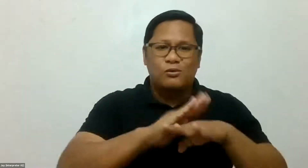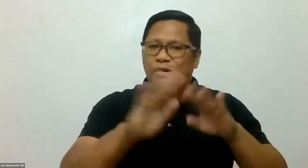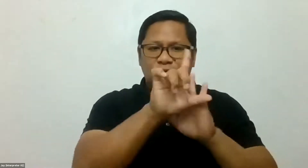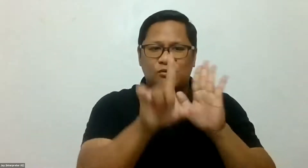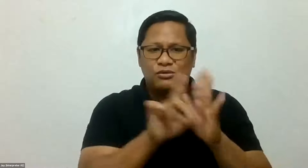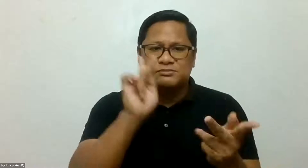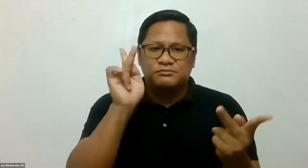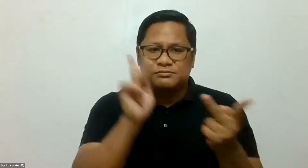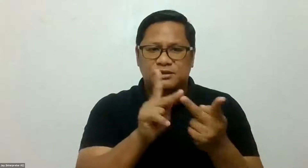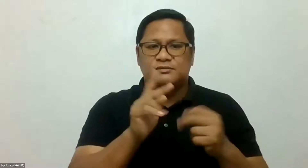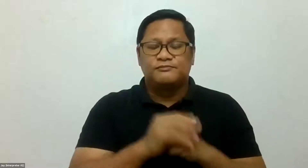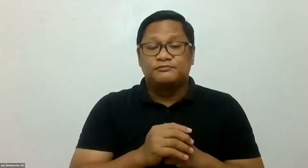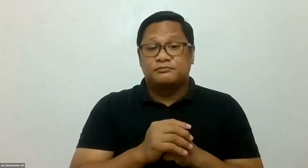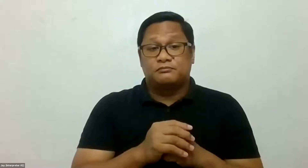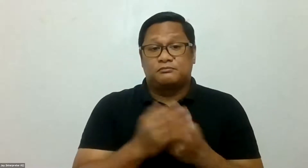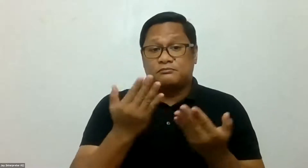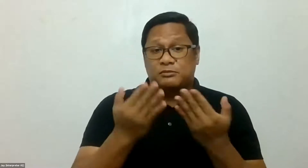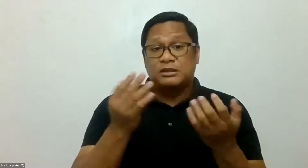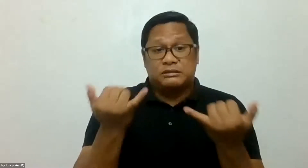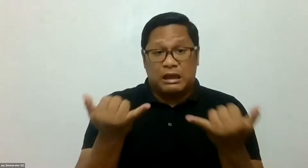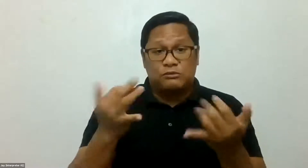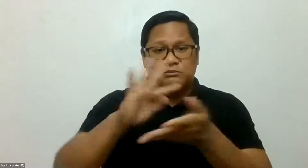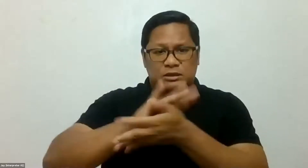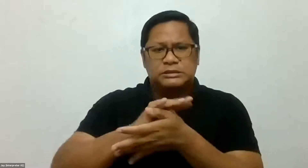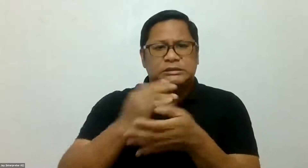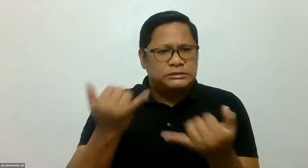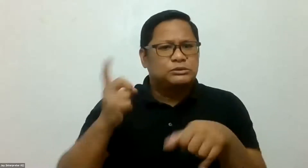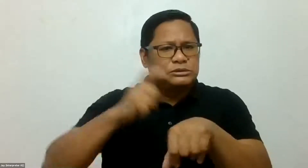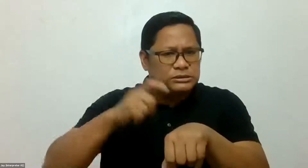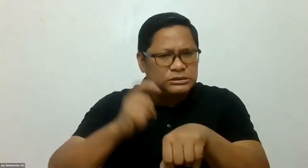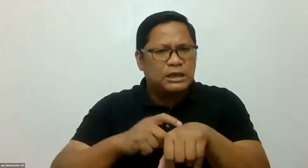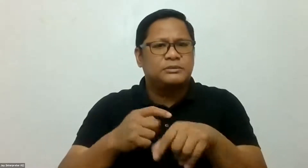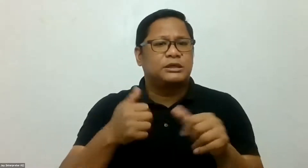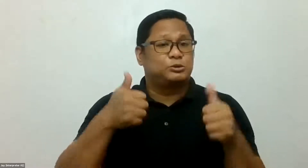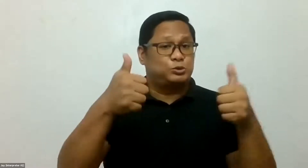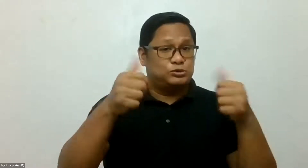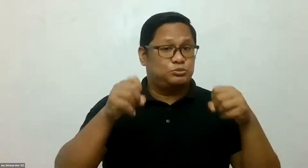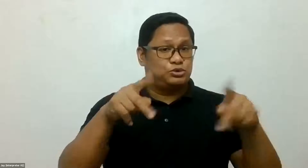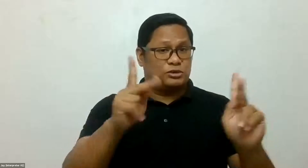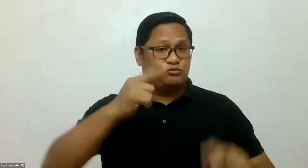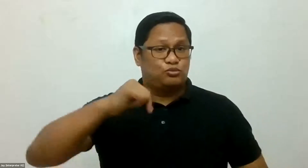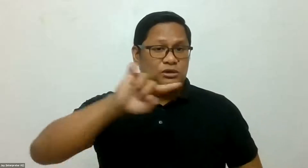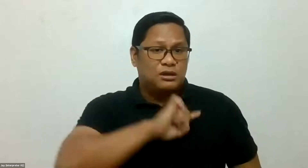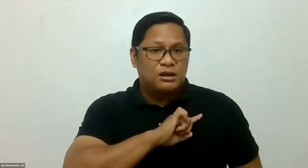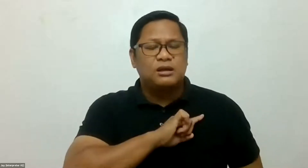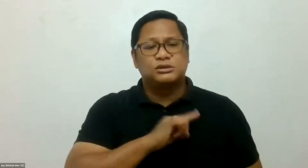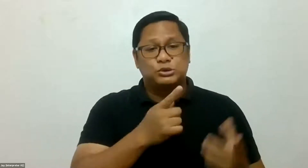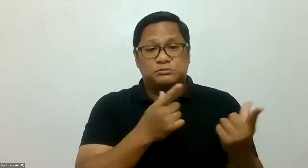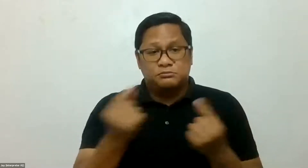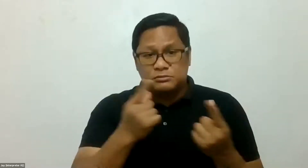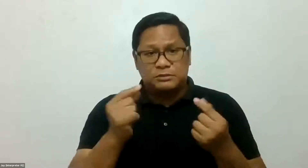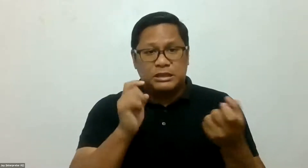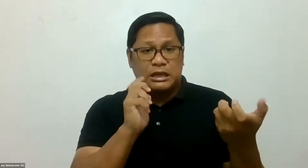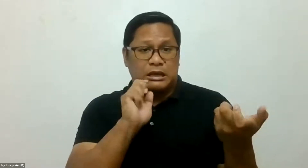And probably with this pandemic, it is about time, and it's a good opportunity for us to implement and